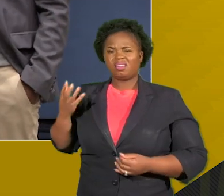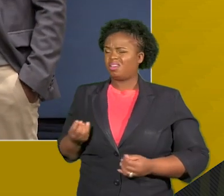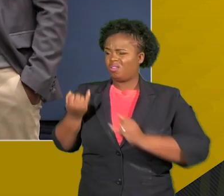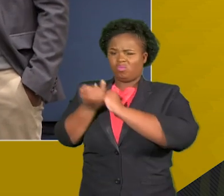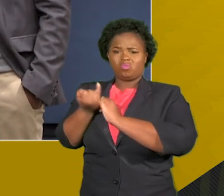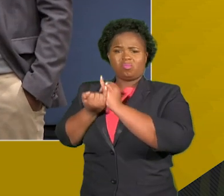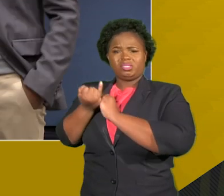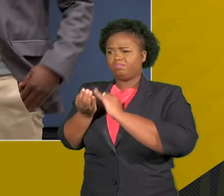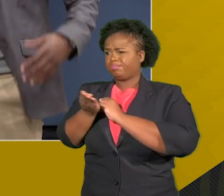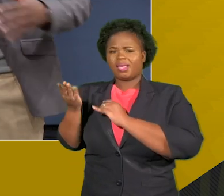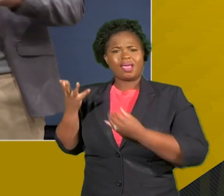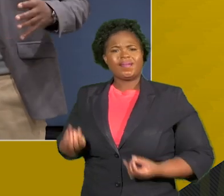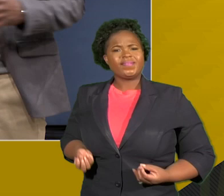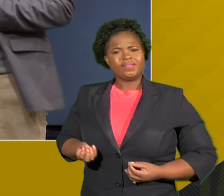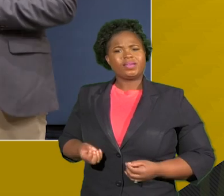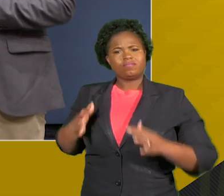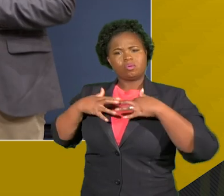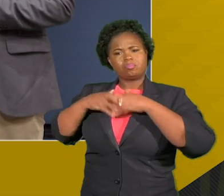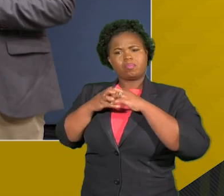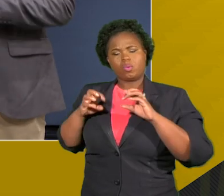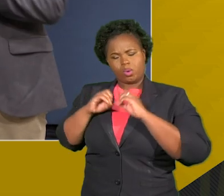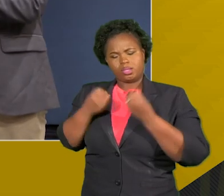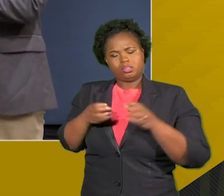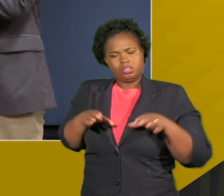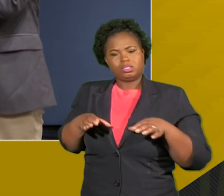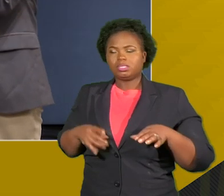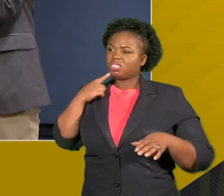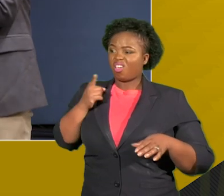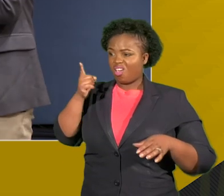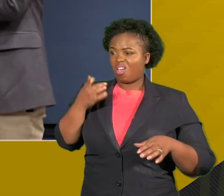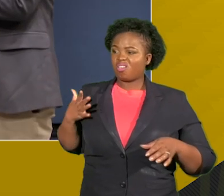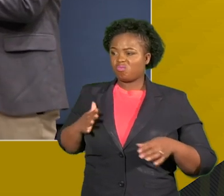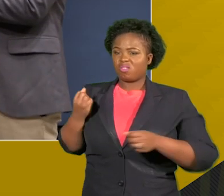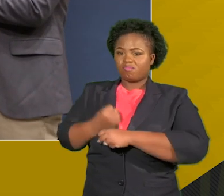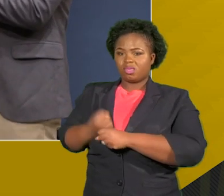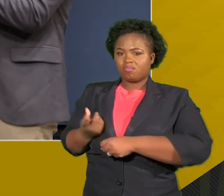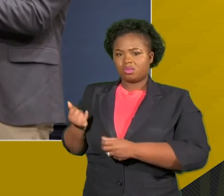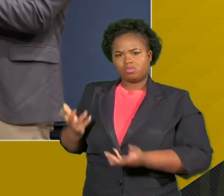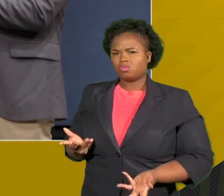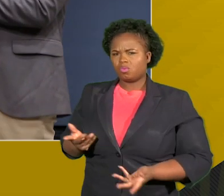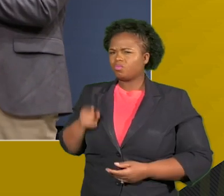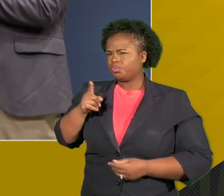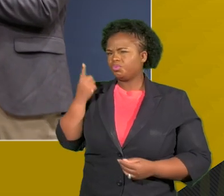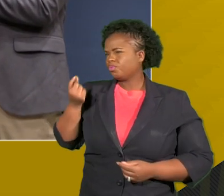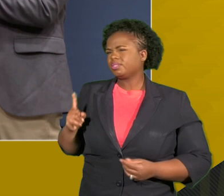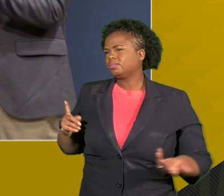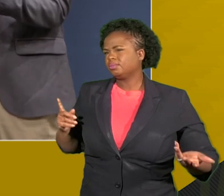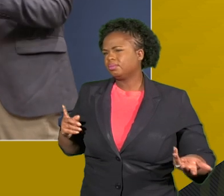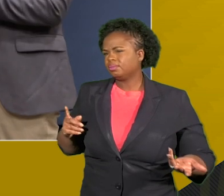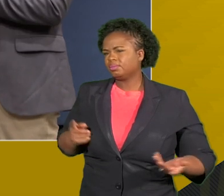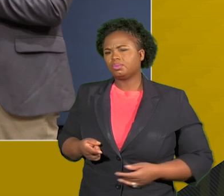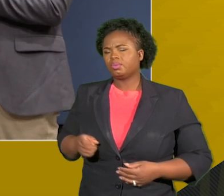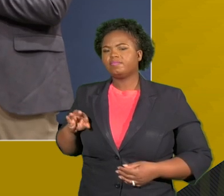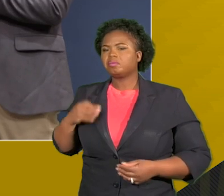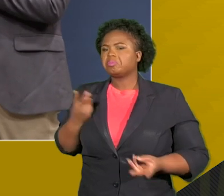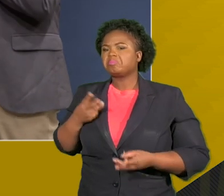you're starting an organization or a charity organization but abantu awu yona ndlela ufuna ukudla ngayo imali what are you guys doing about that nithina